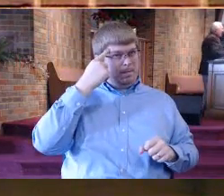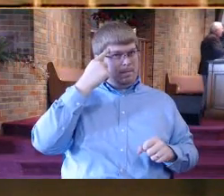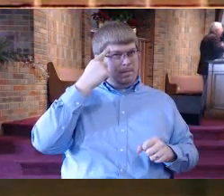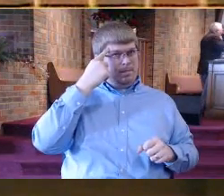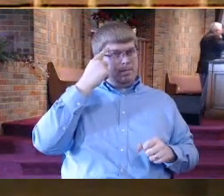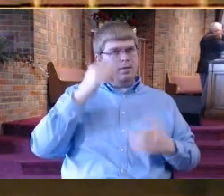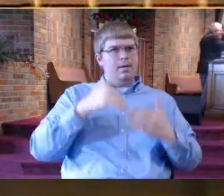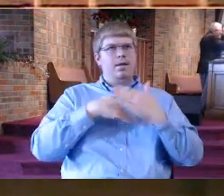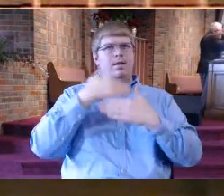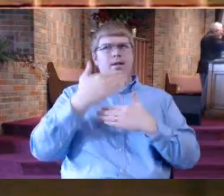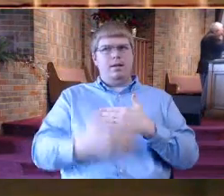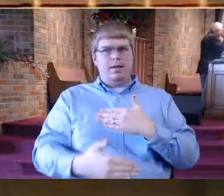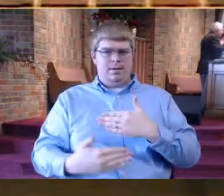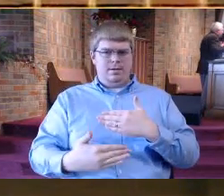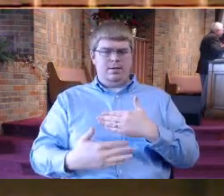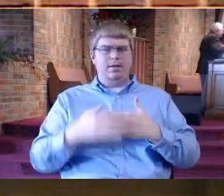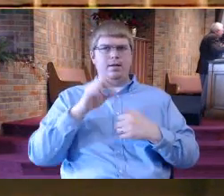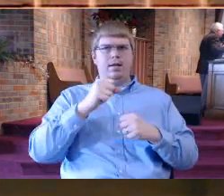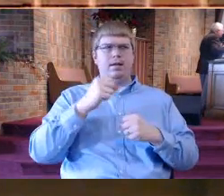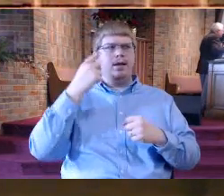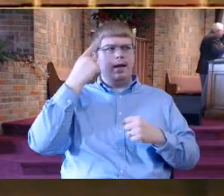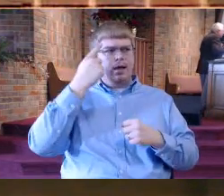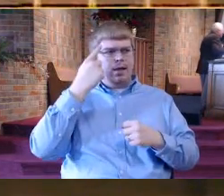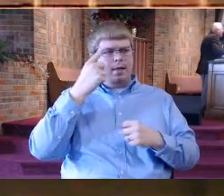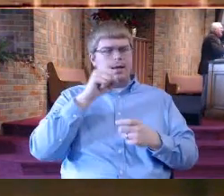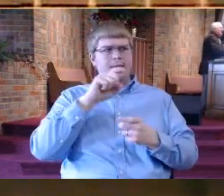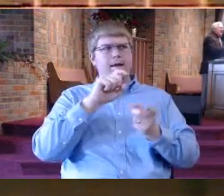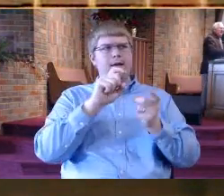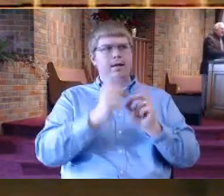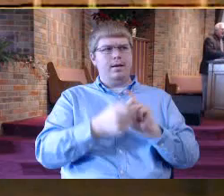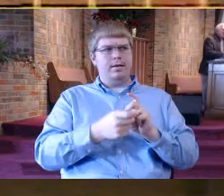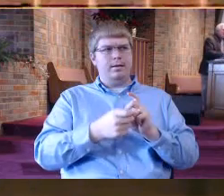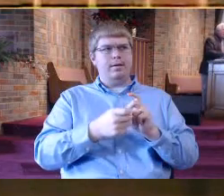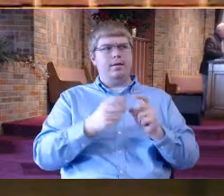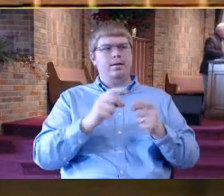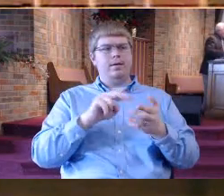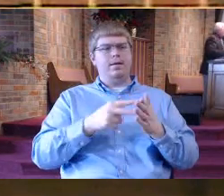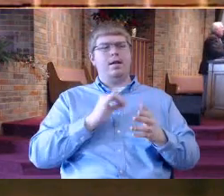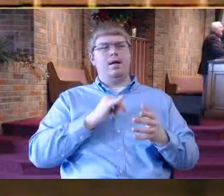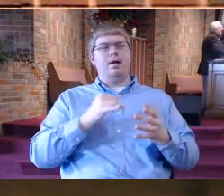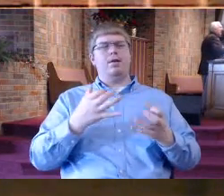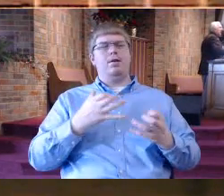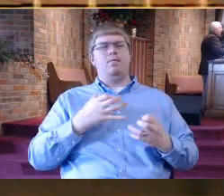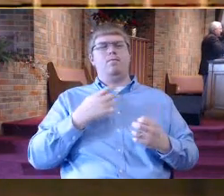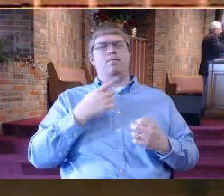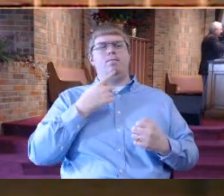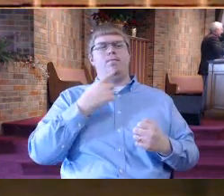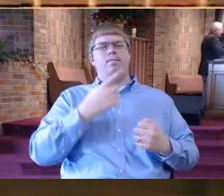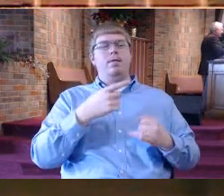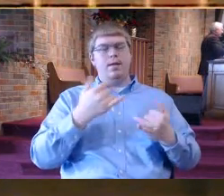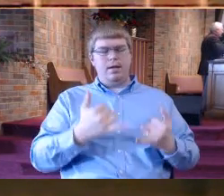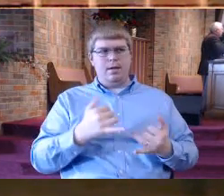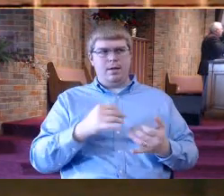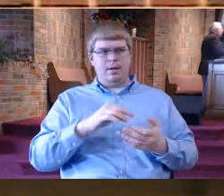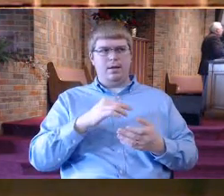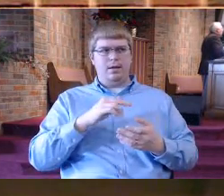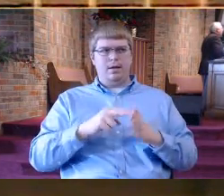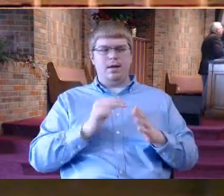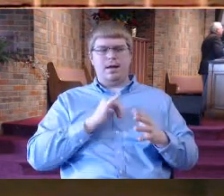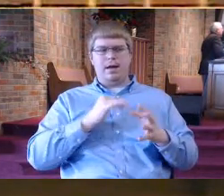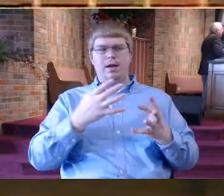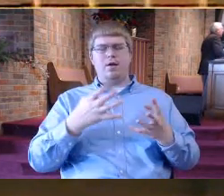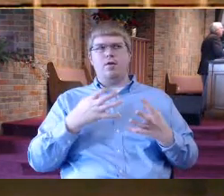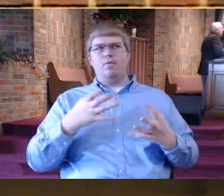and that thought can be turned into an intent. And then that intent